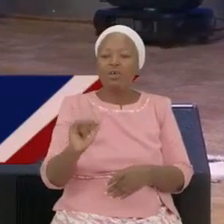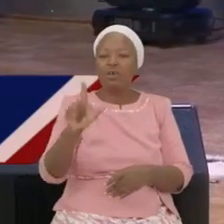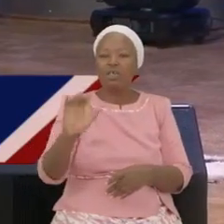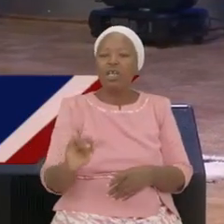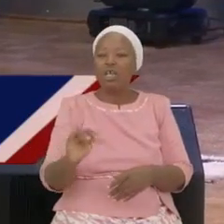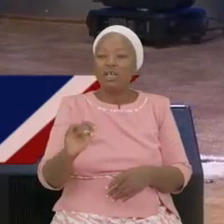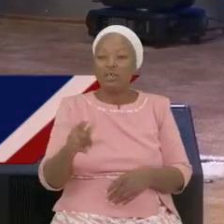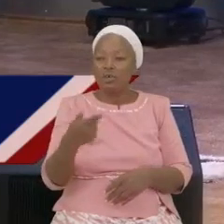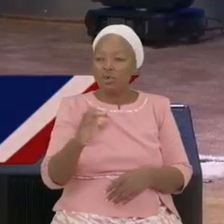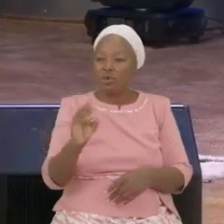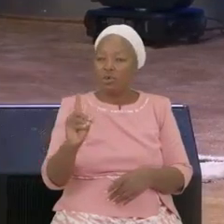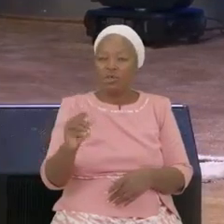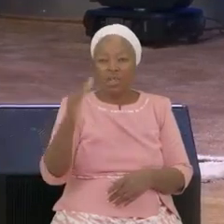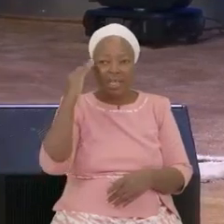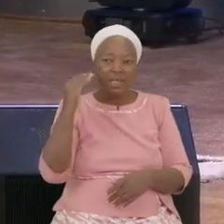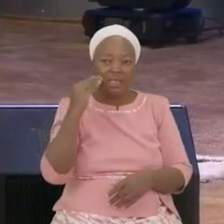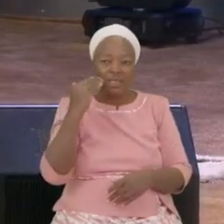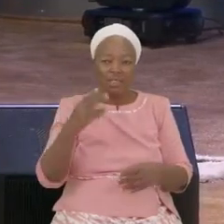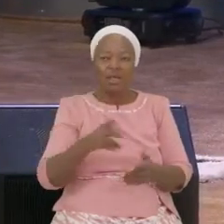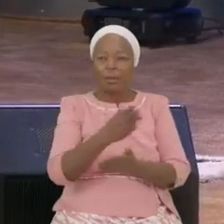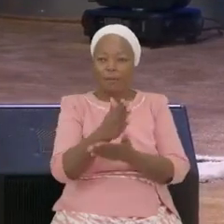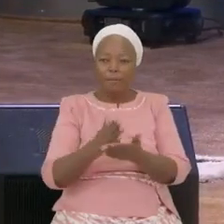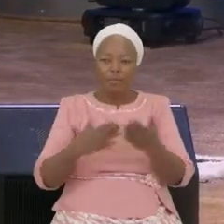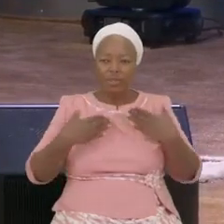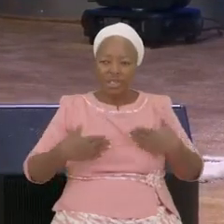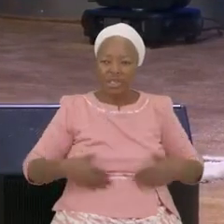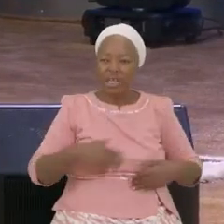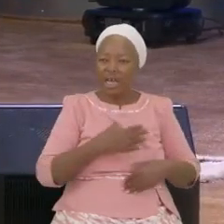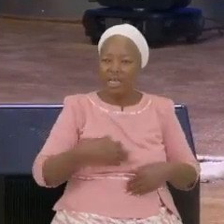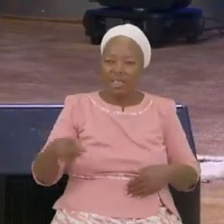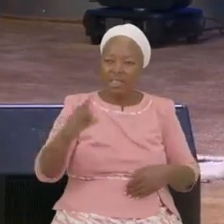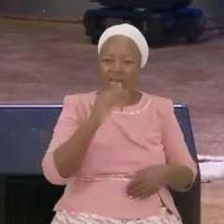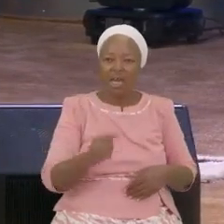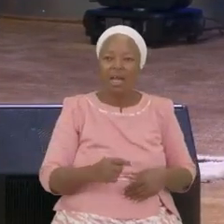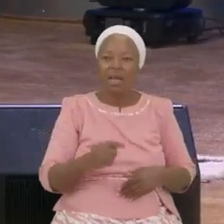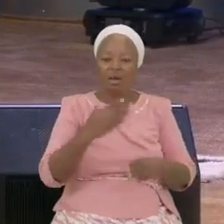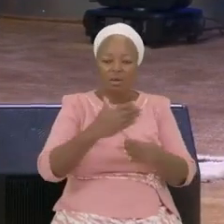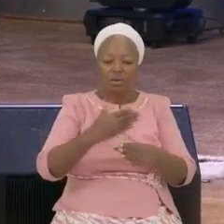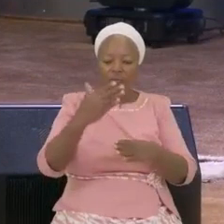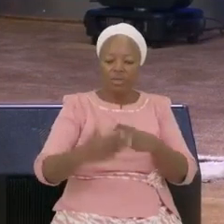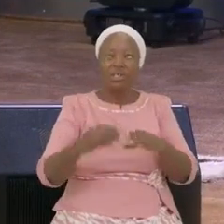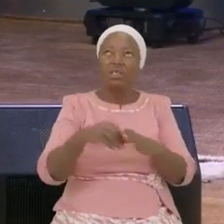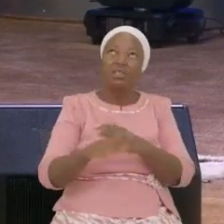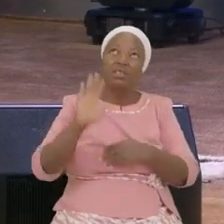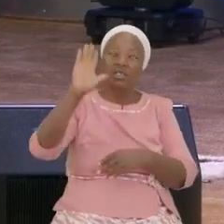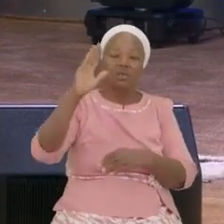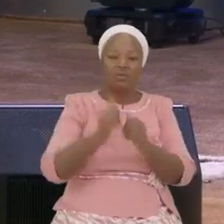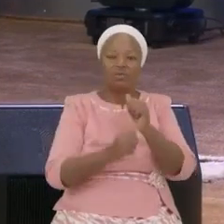10, and ye are complete in him, which is the head of